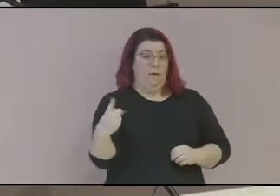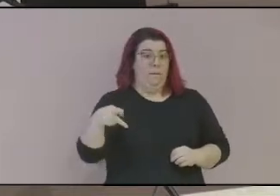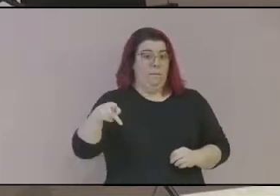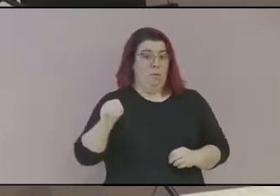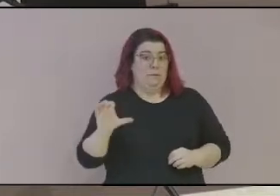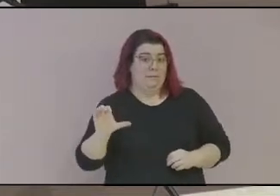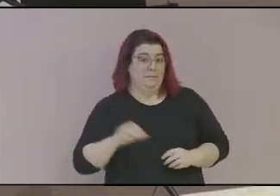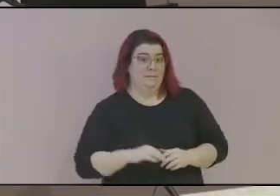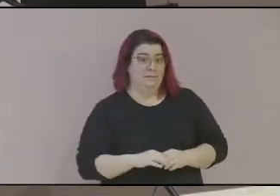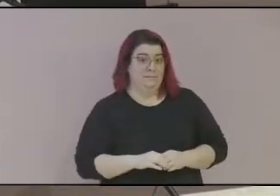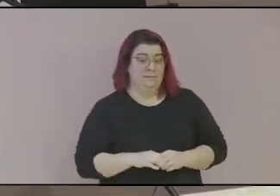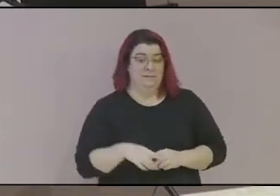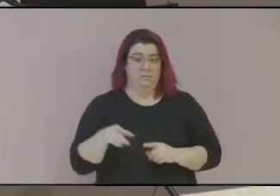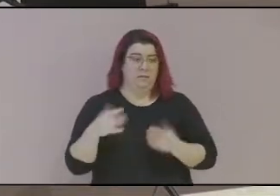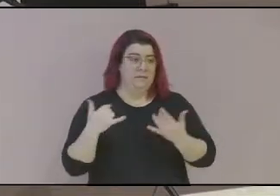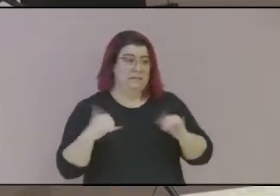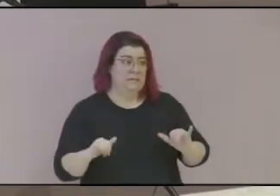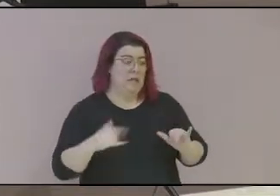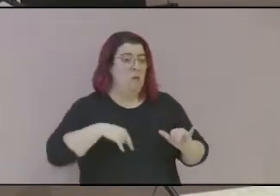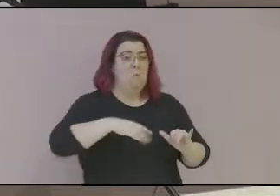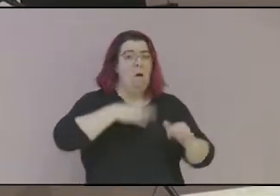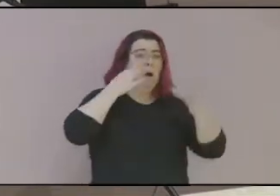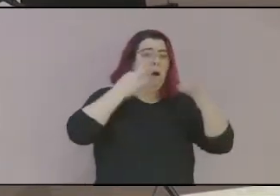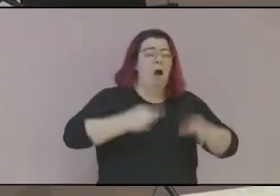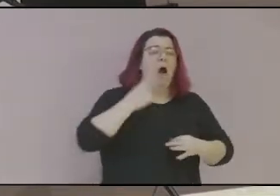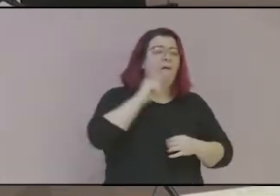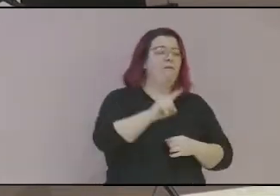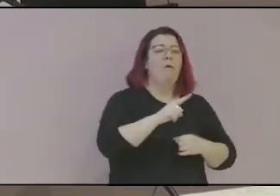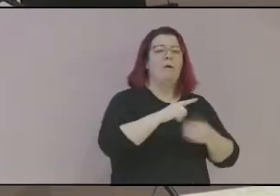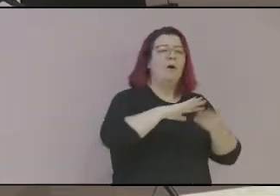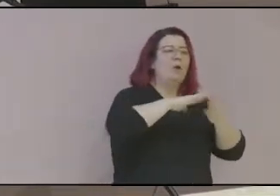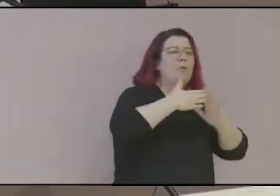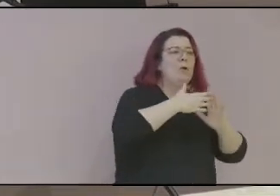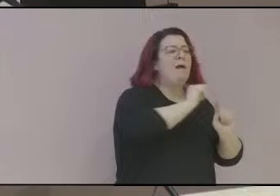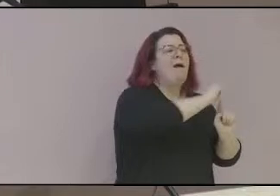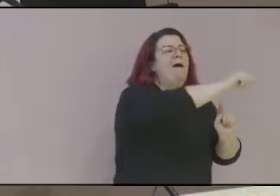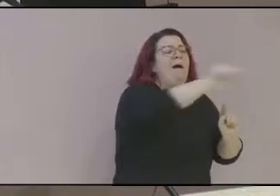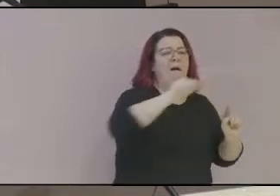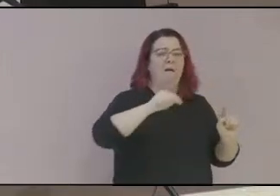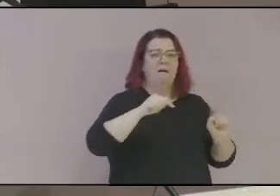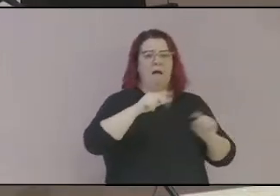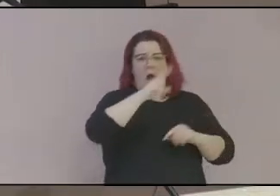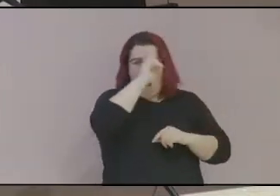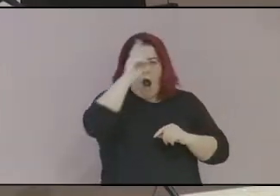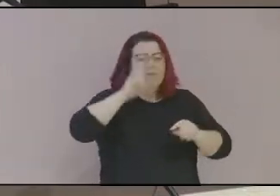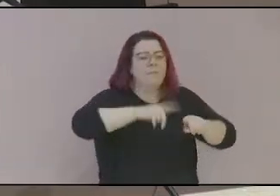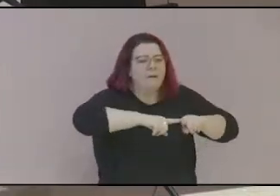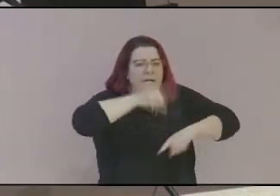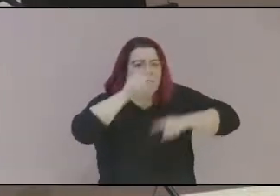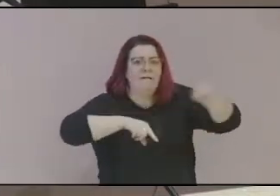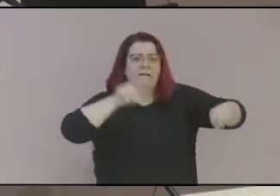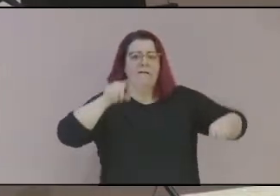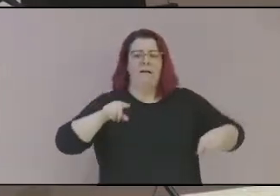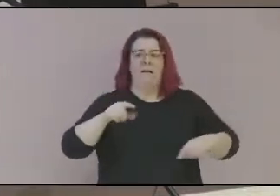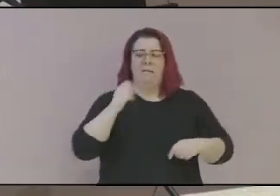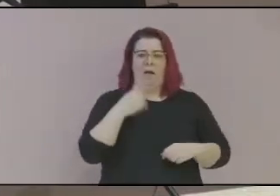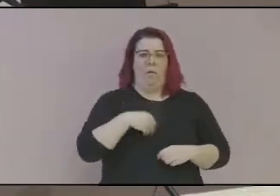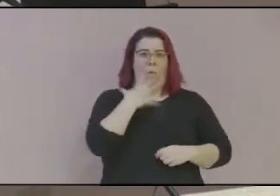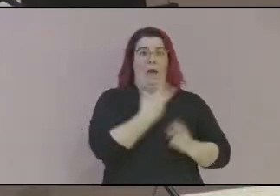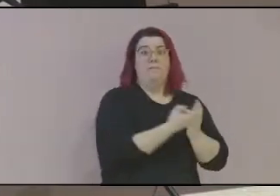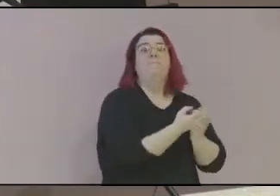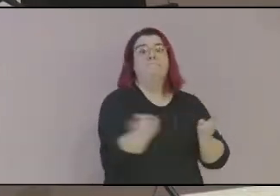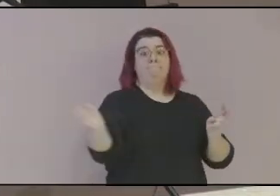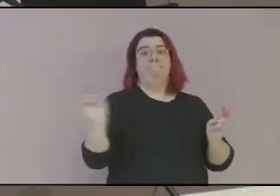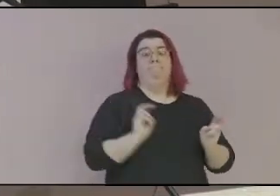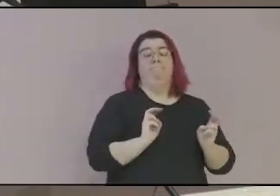they were making decisions about many different neighborhoods and many different hospitals in New York. The presence of Adrienne Ash on the task